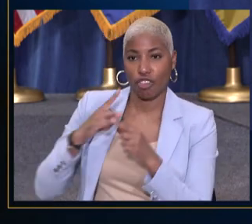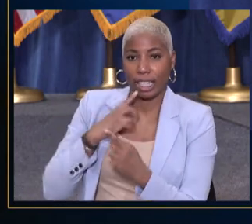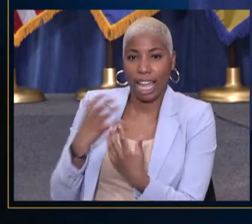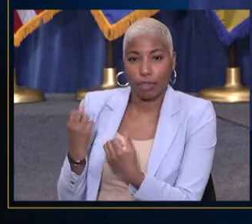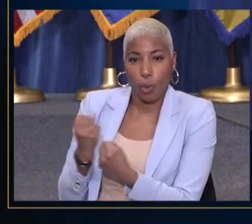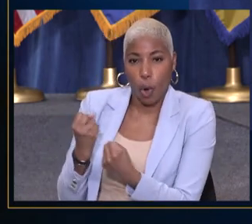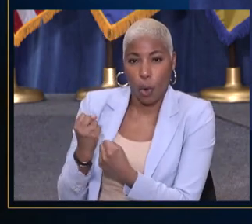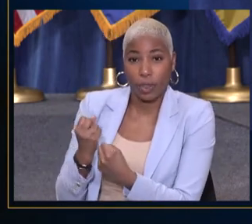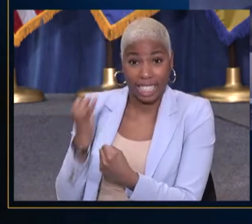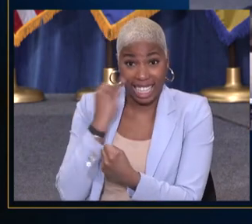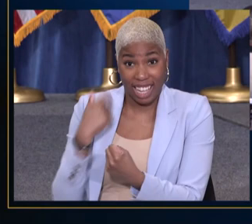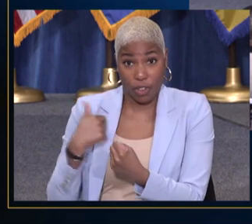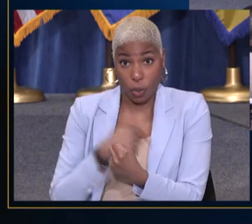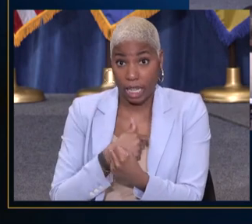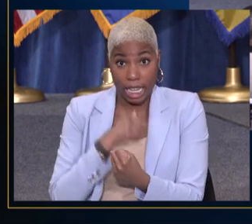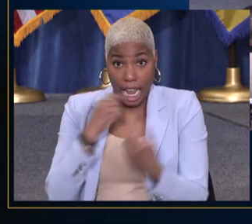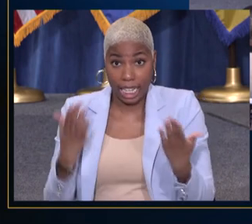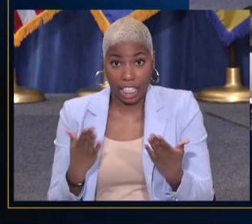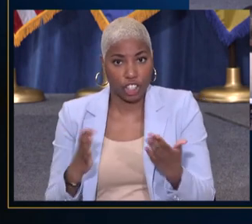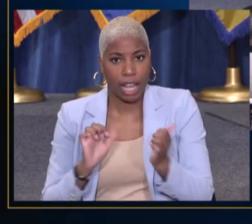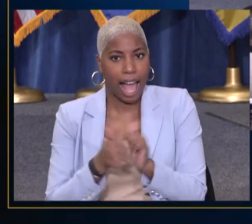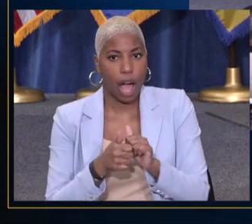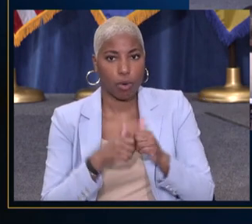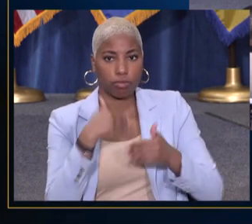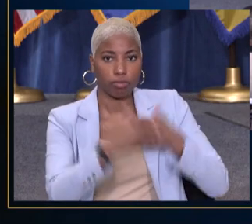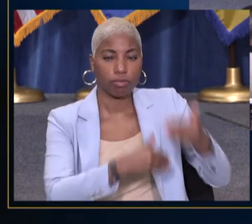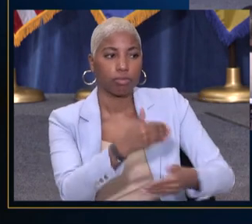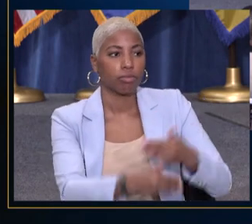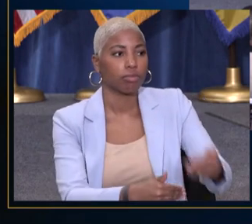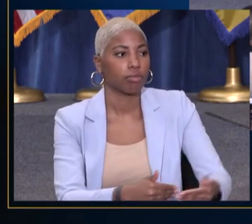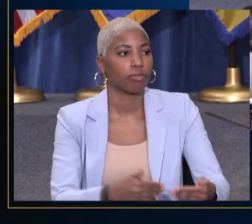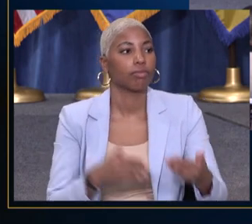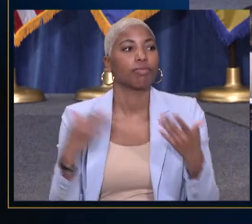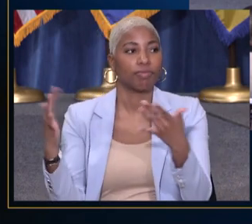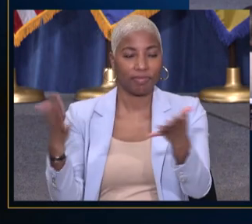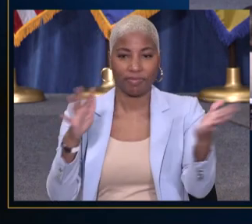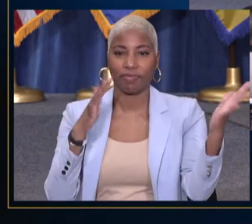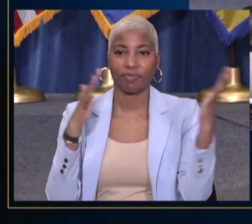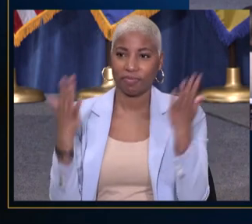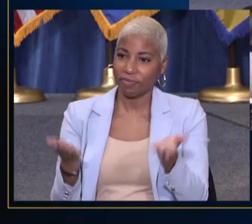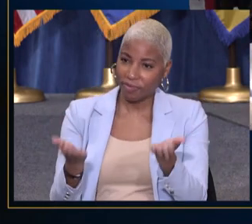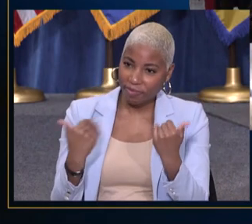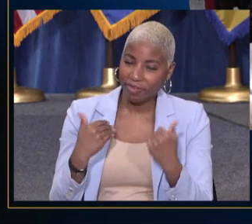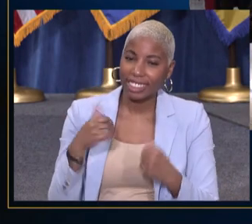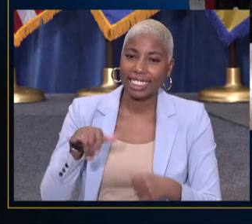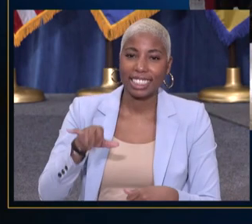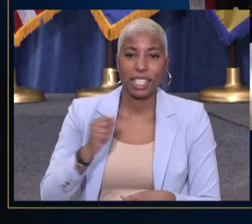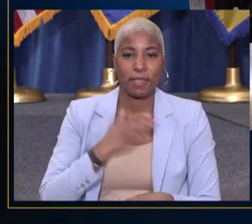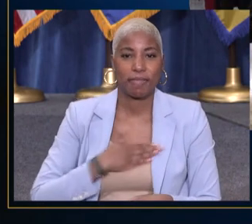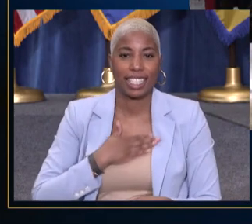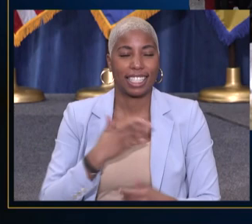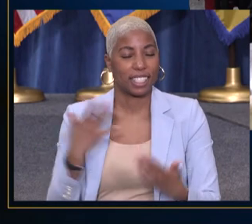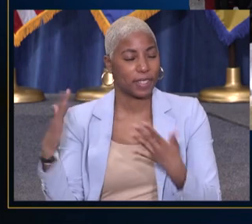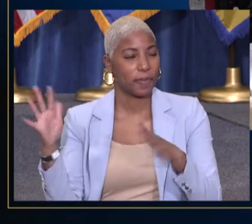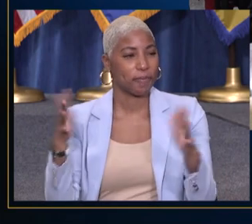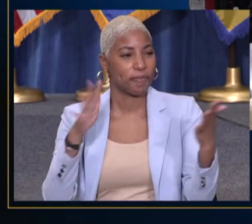we are not here. And yes, please, that deserves a round of applause.